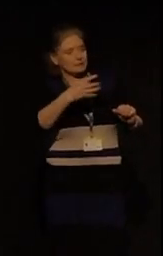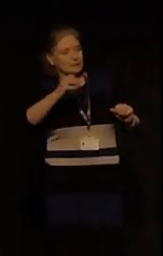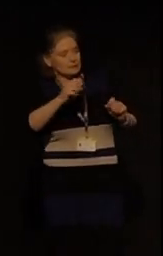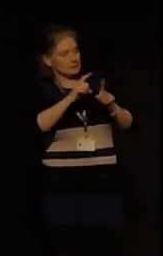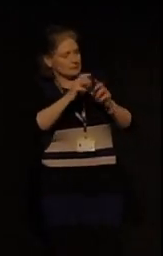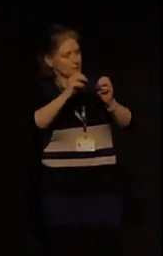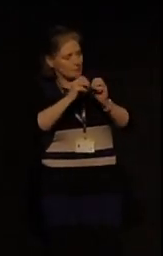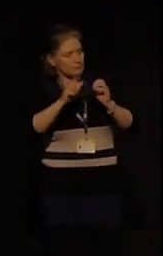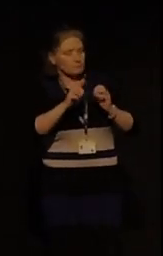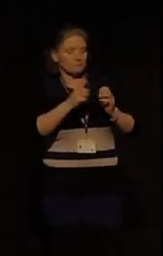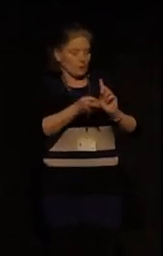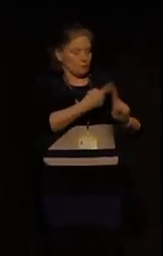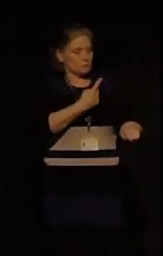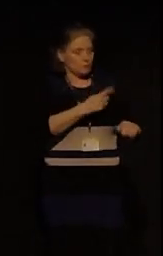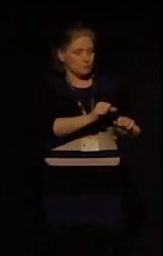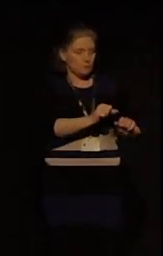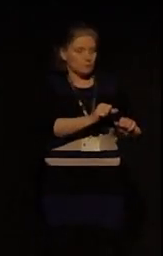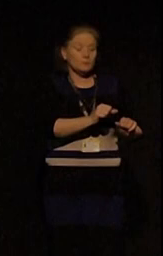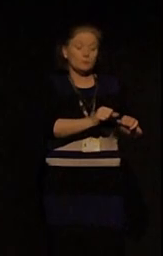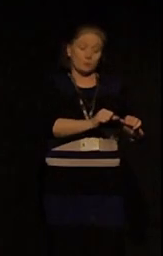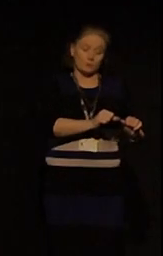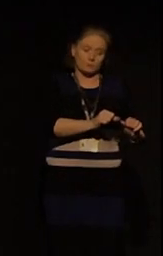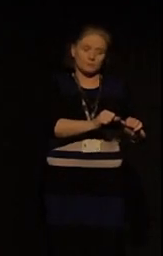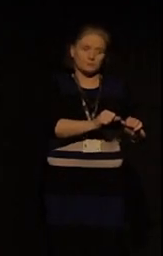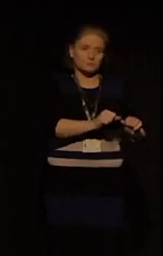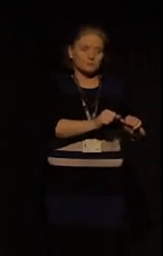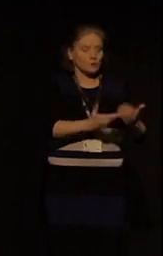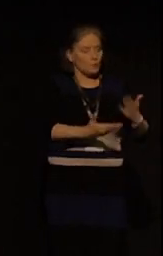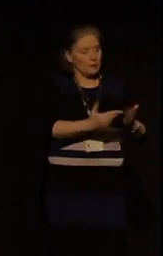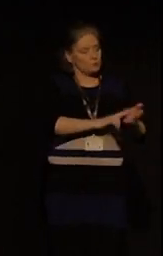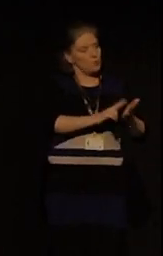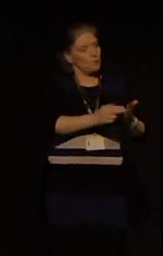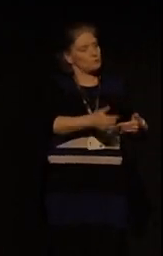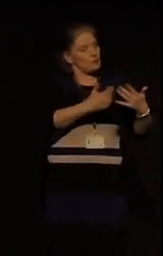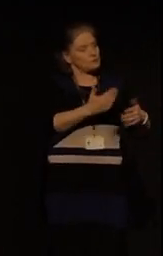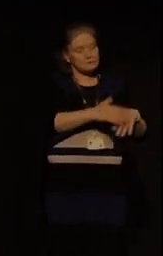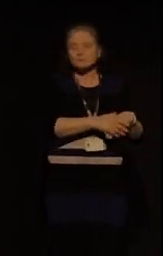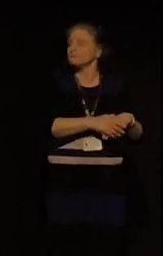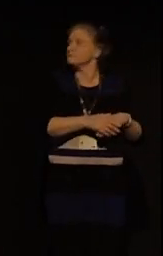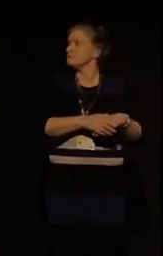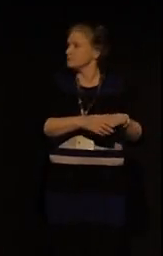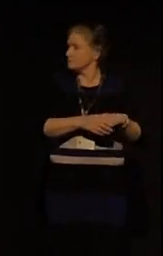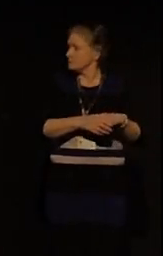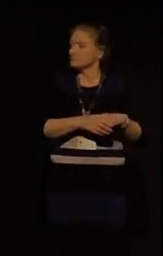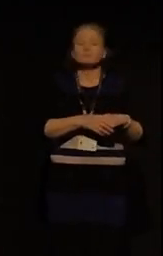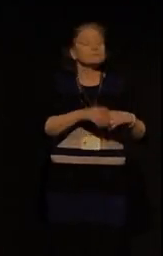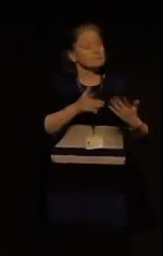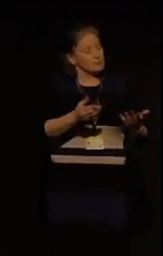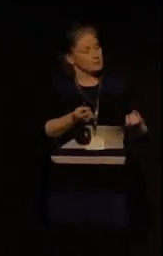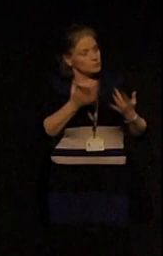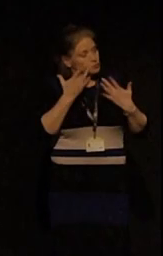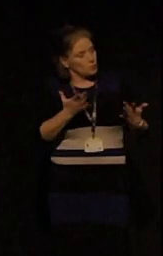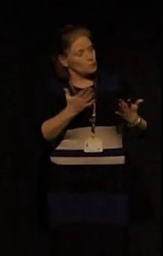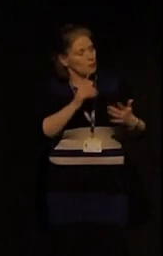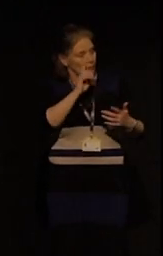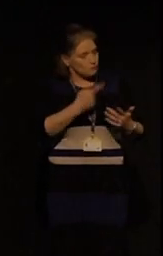dB, the reaction times are shorter than they normally should be. And that's telling you that the rat is